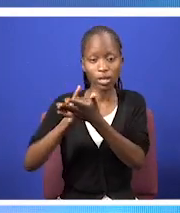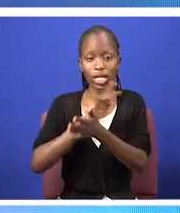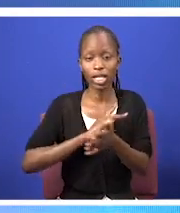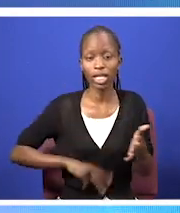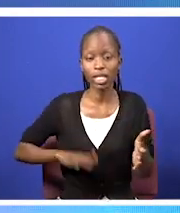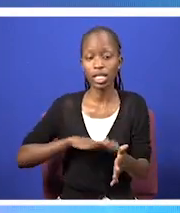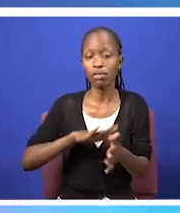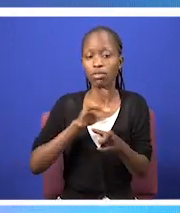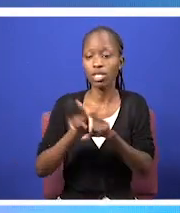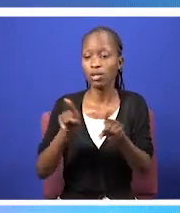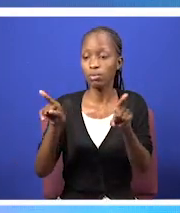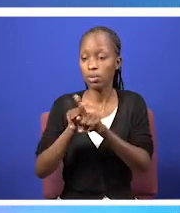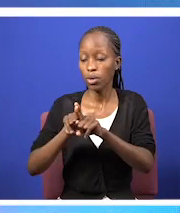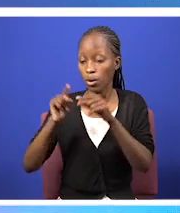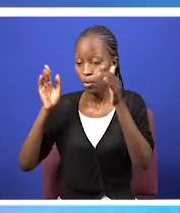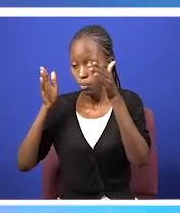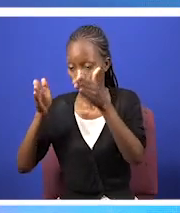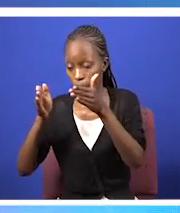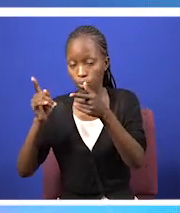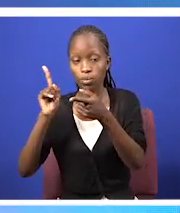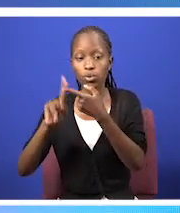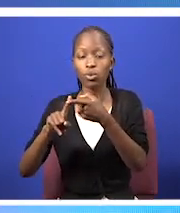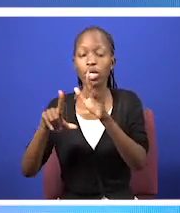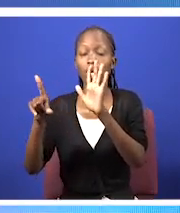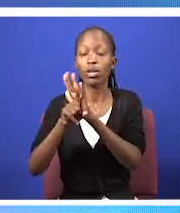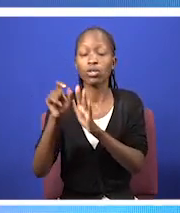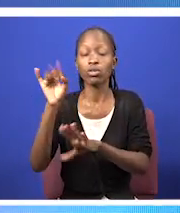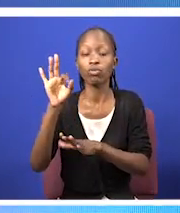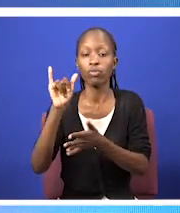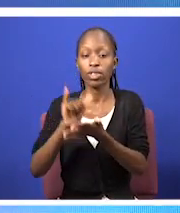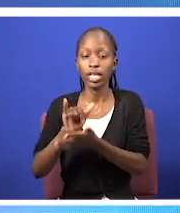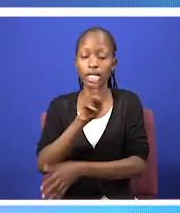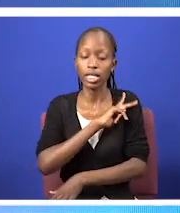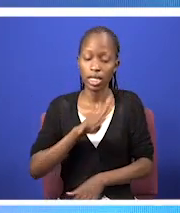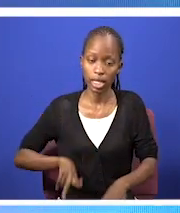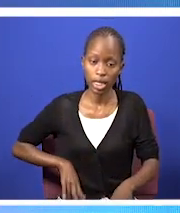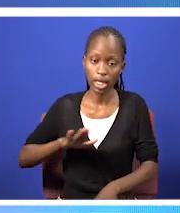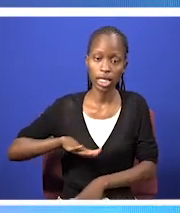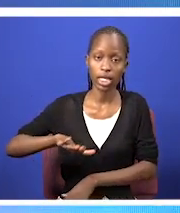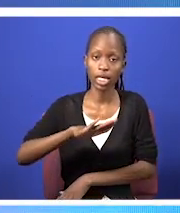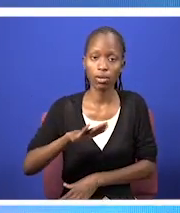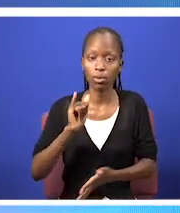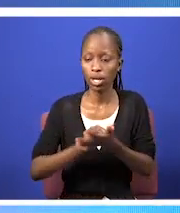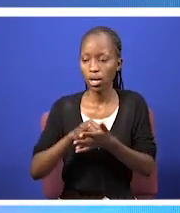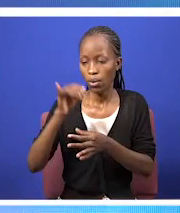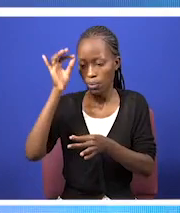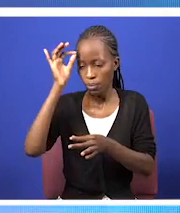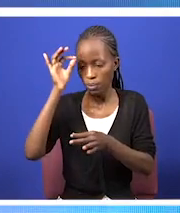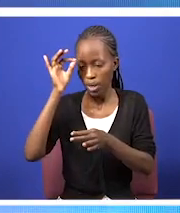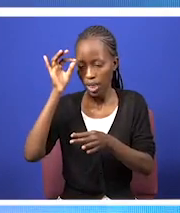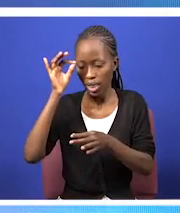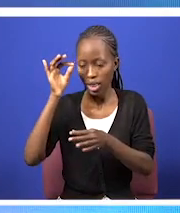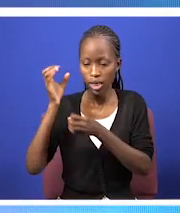all, to confine themselves and commit themselves to the laws of that kingdom, that they should be